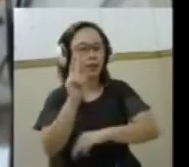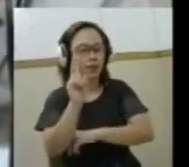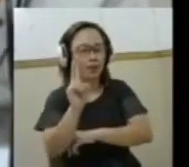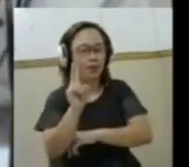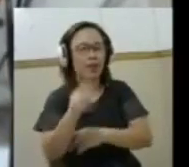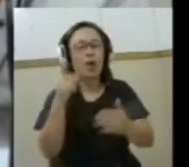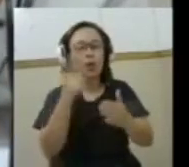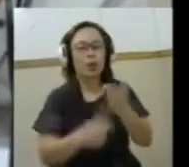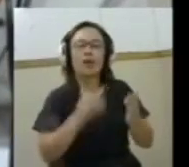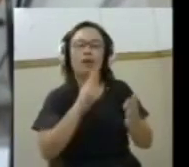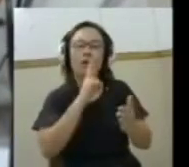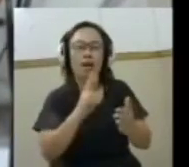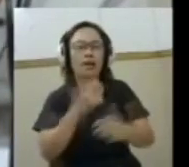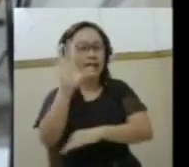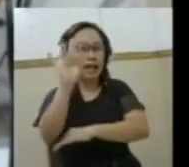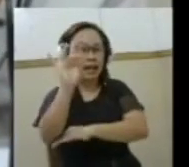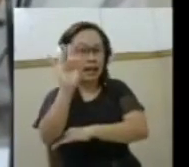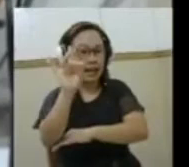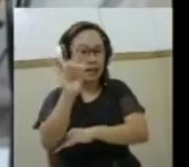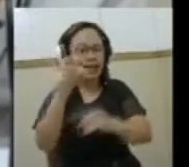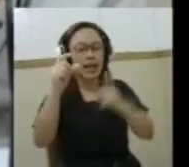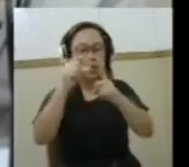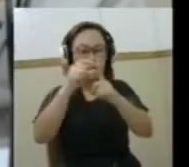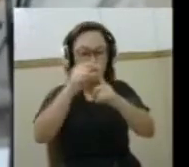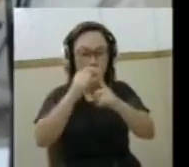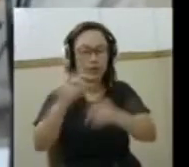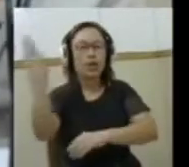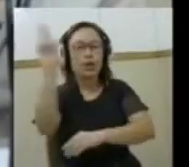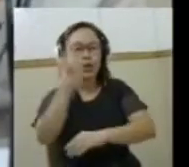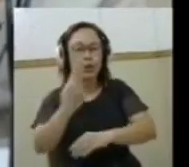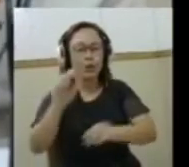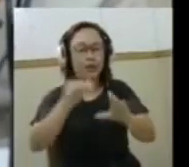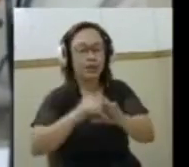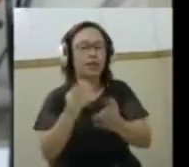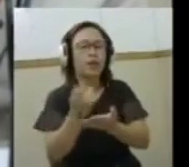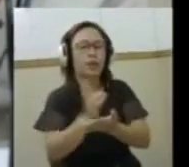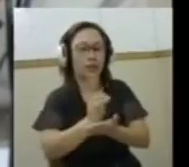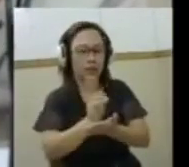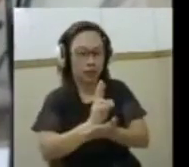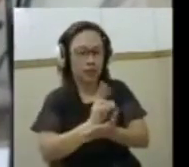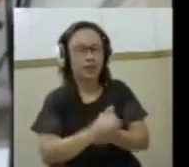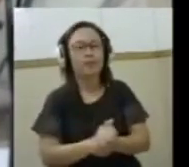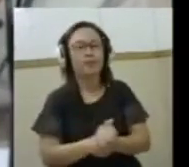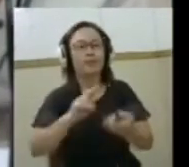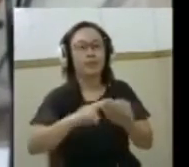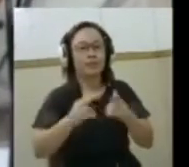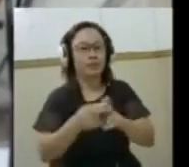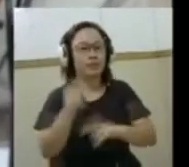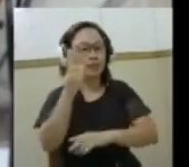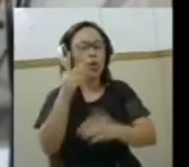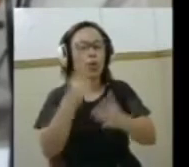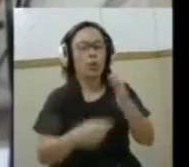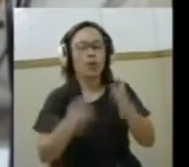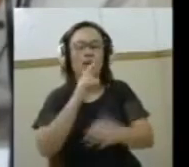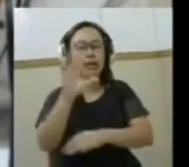What are the 8 technical terms used in research? Again, number 2, what are